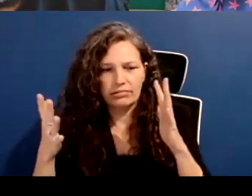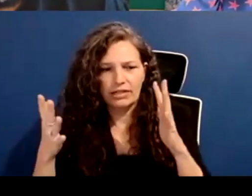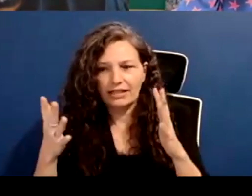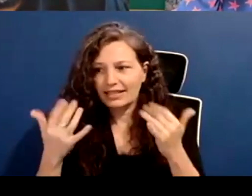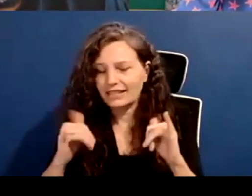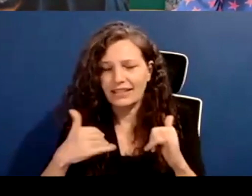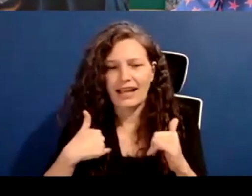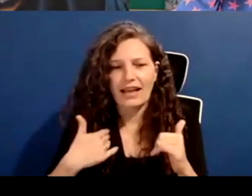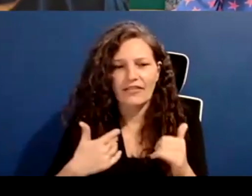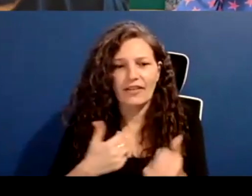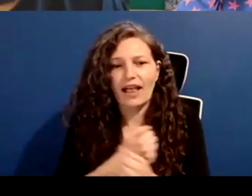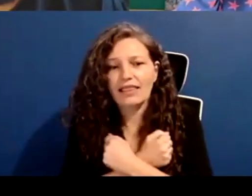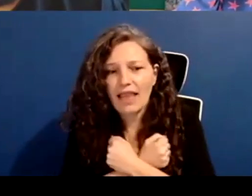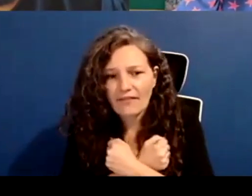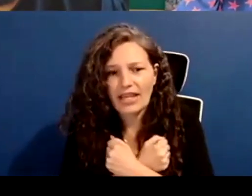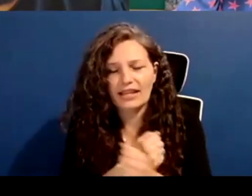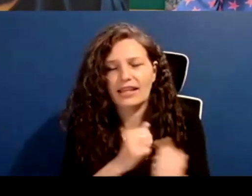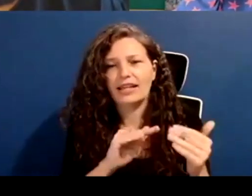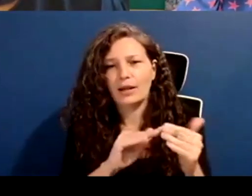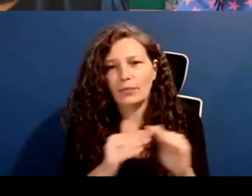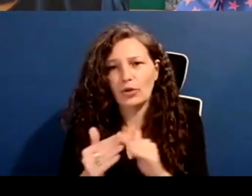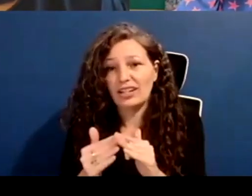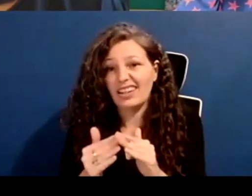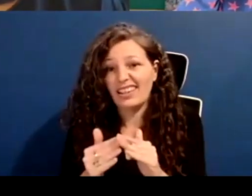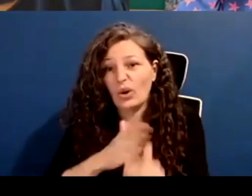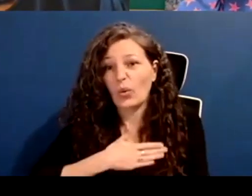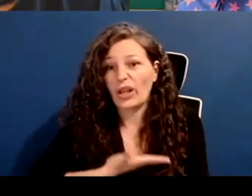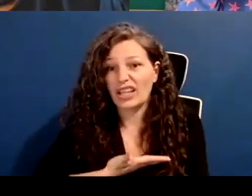destroy property, you know,